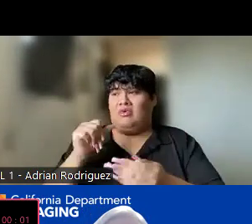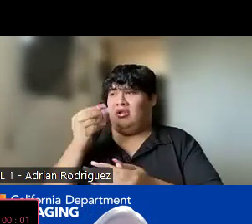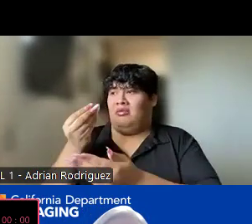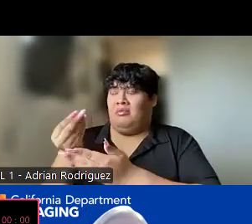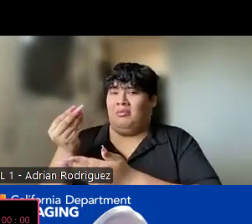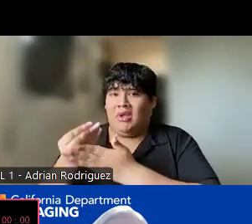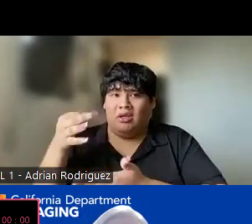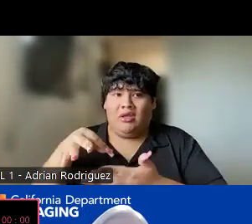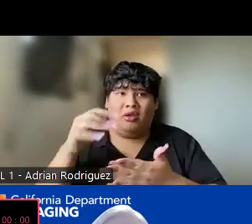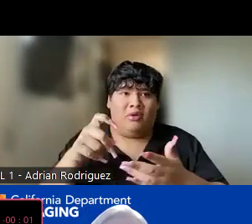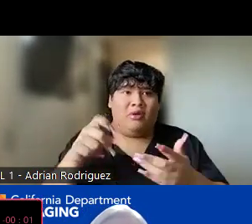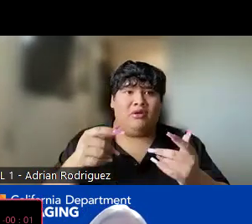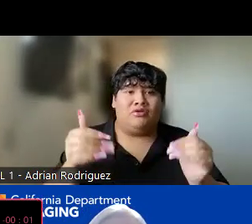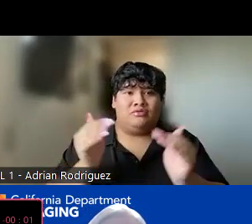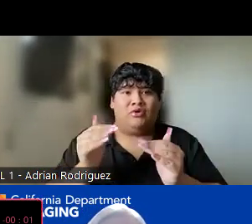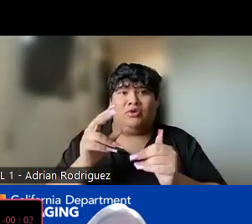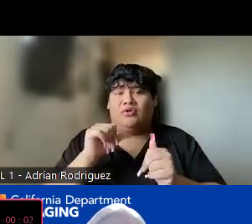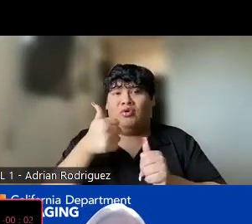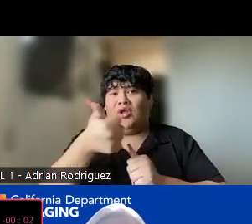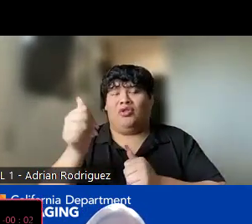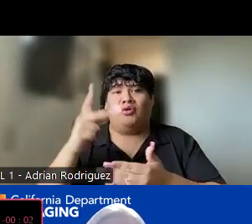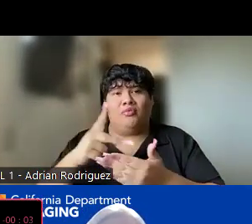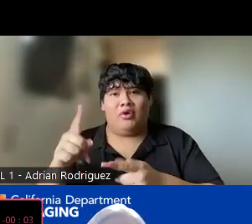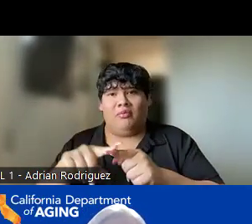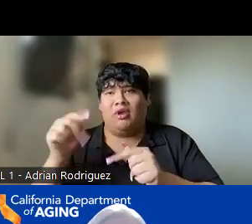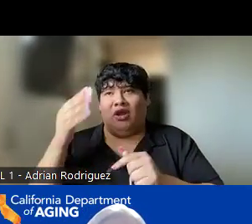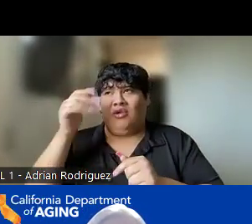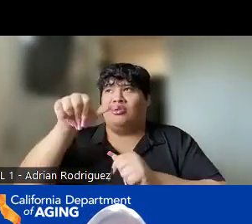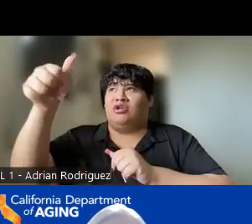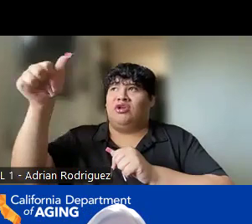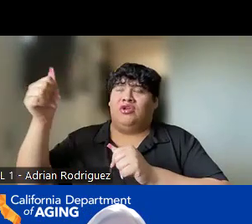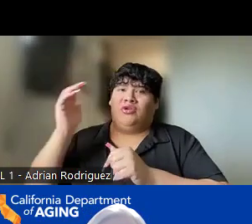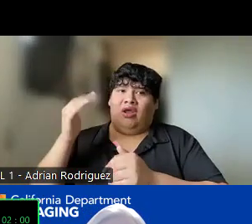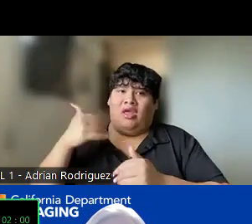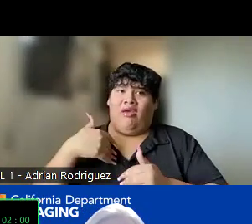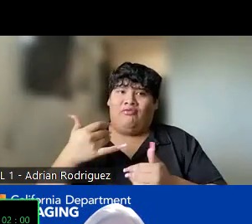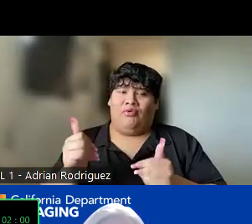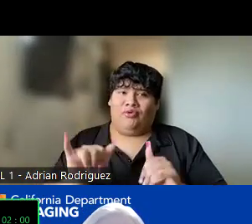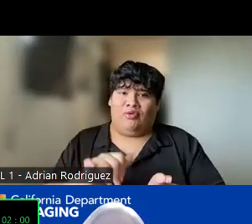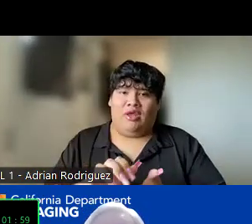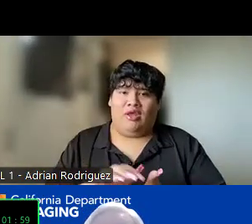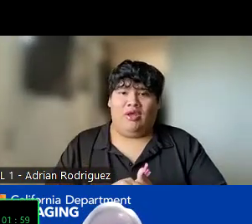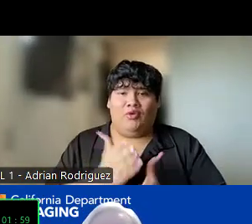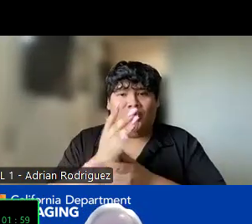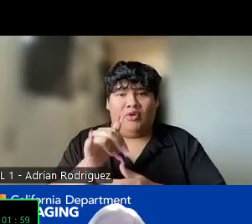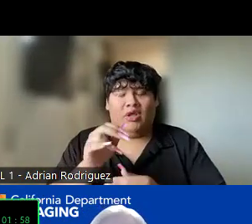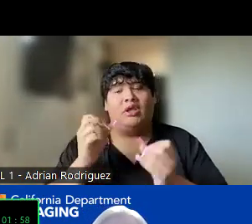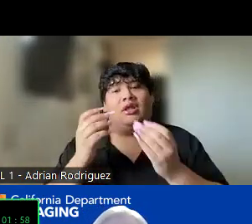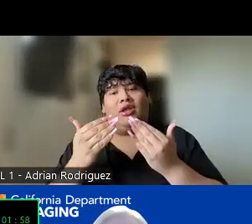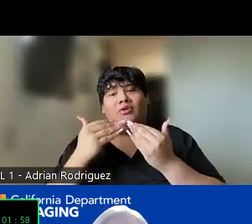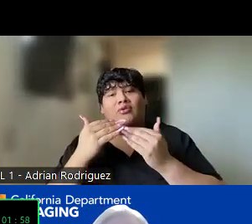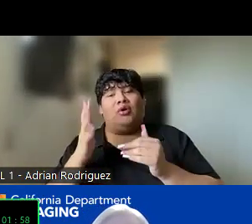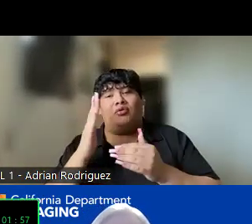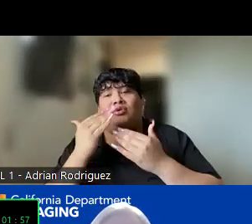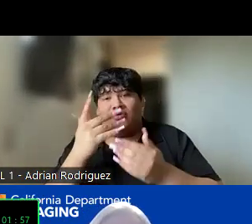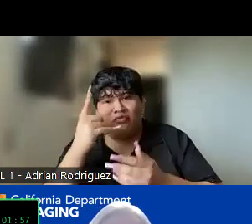like specifically in Solano County, there is no other program. And I'm sure there's counties across the state like us. So there you go. Oh, thank you. We appreciate